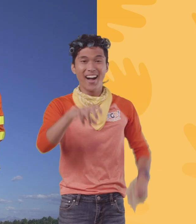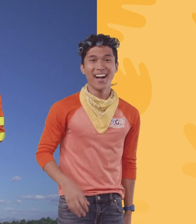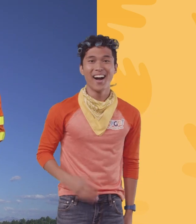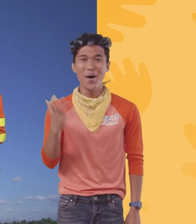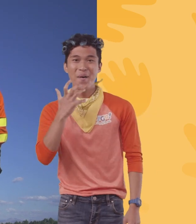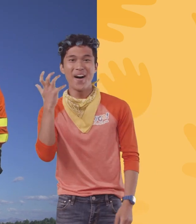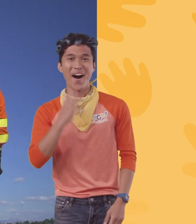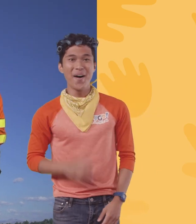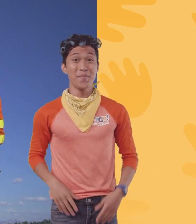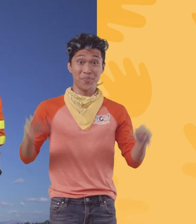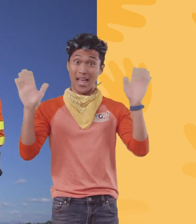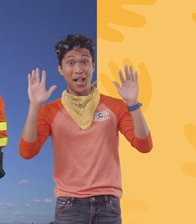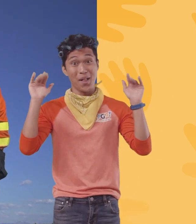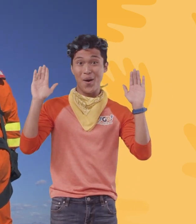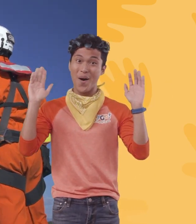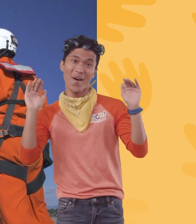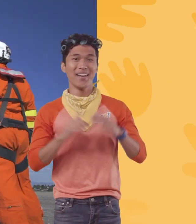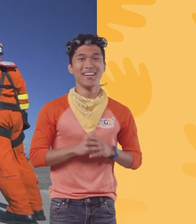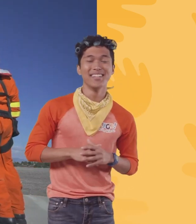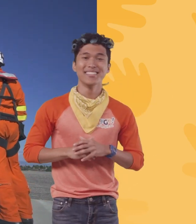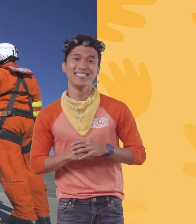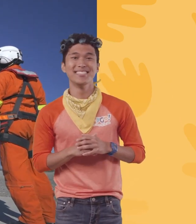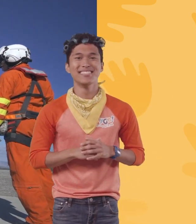Wow! Hello!